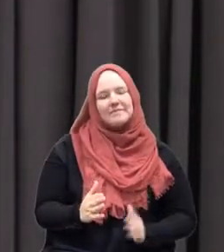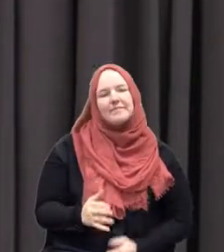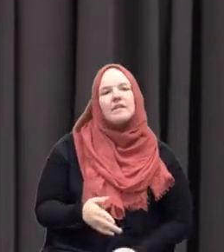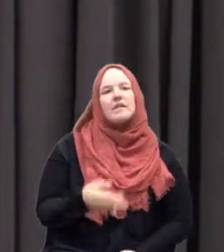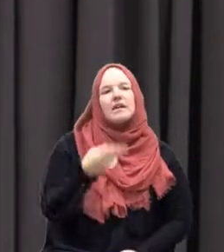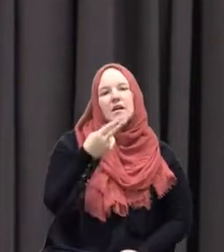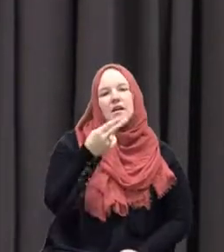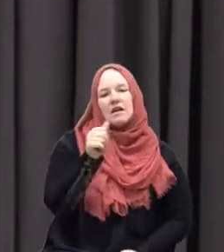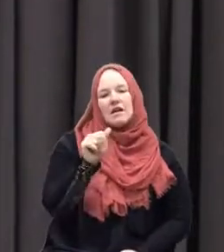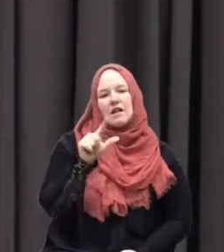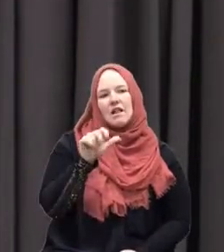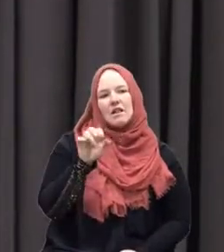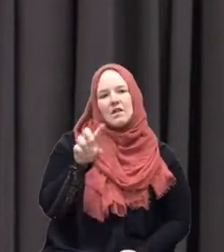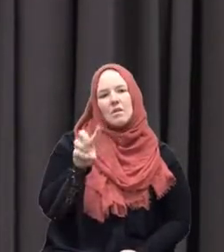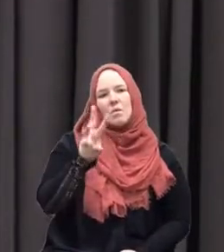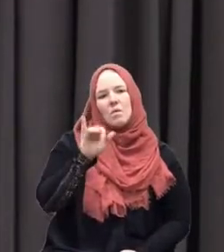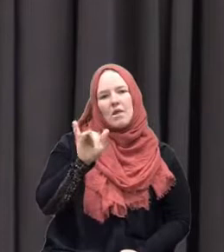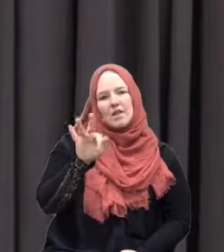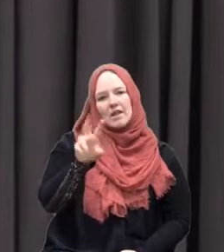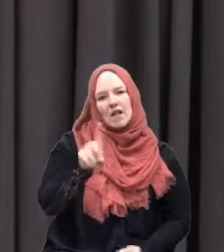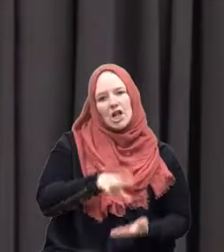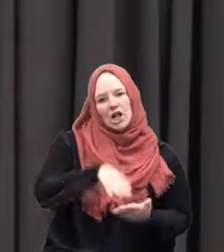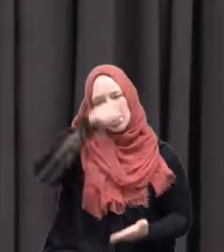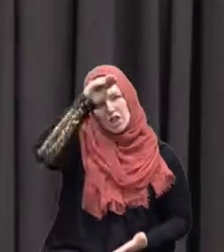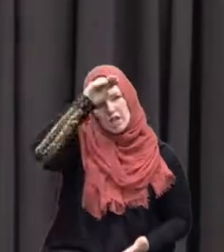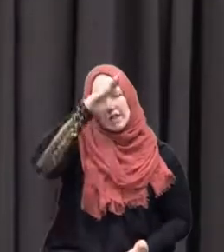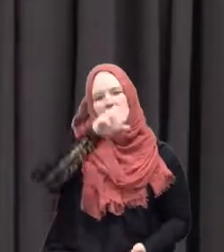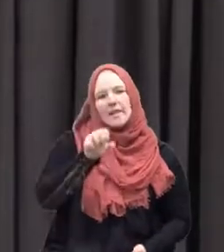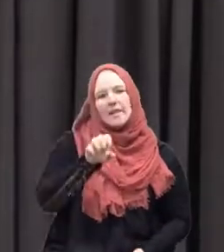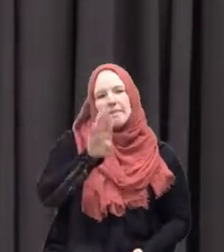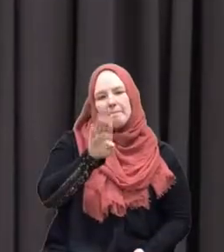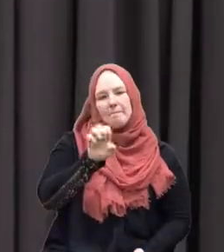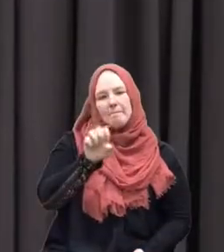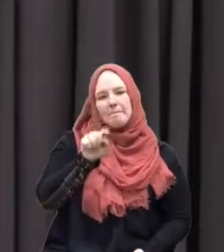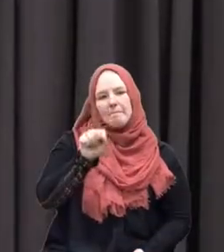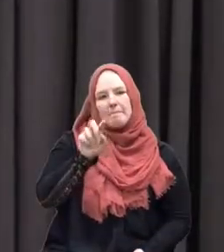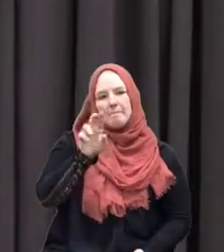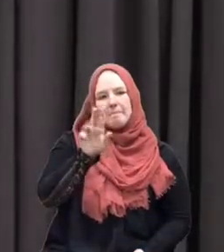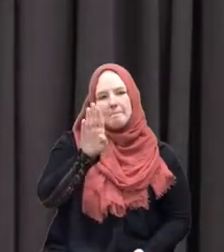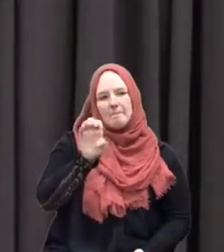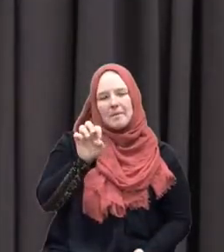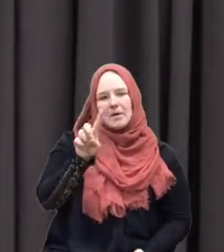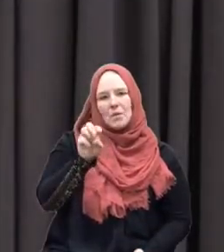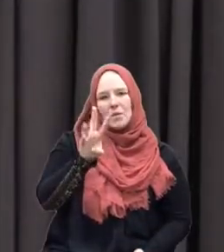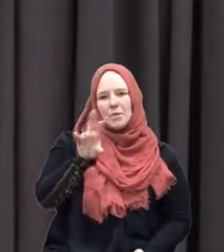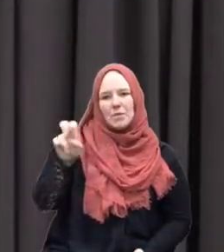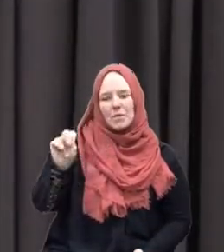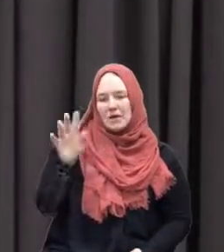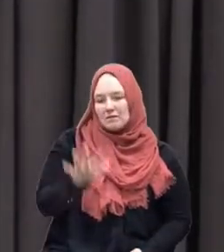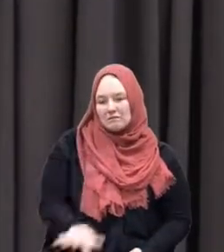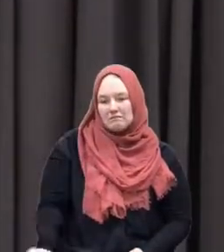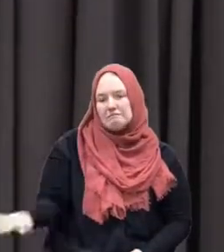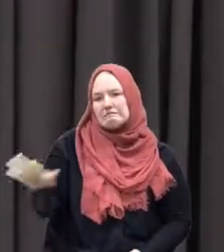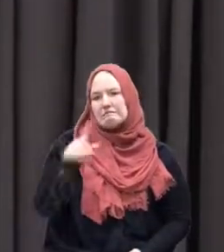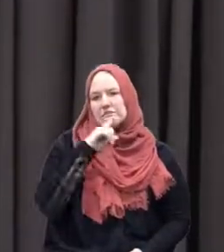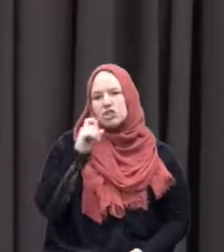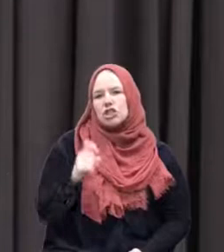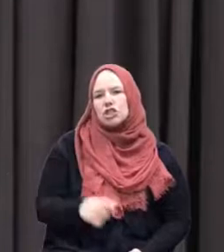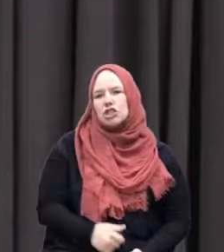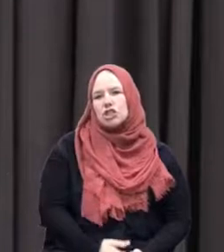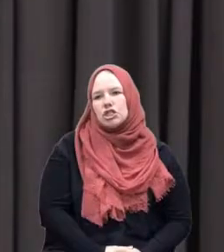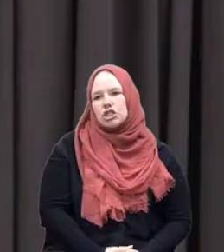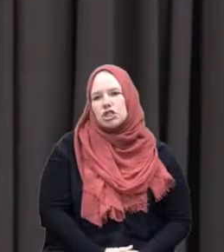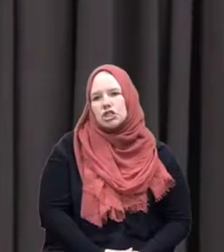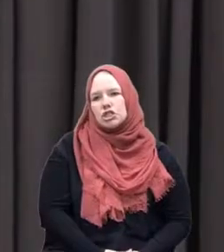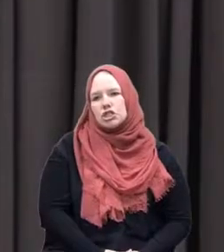Khalid ibn al-Walid learned in the Bedouin side of the desert, which means not the green areas